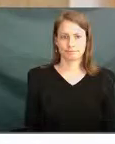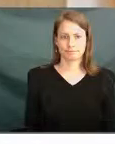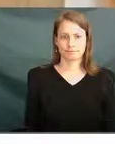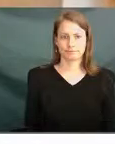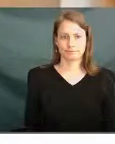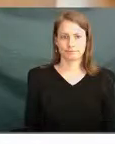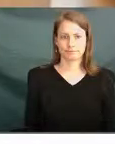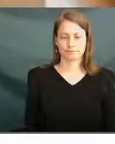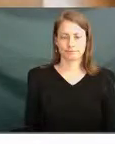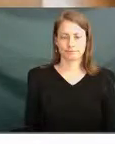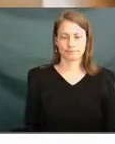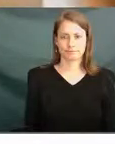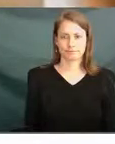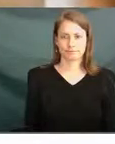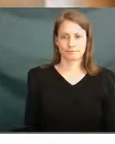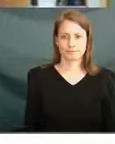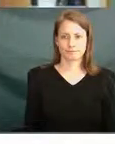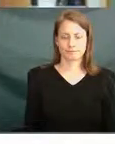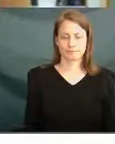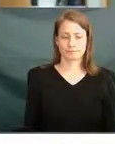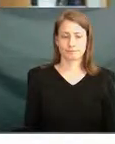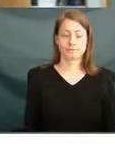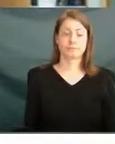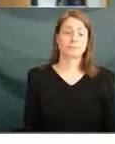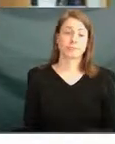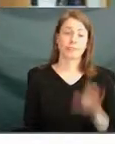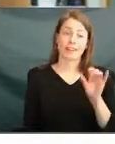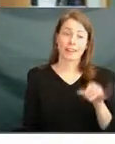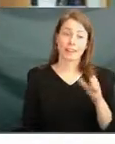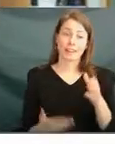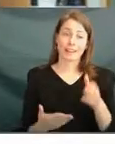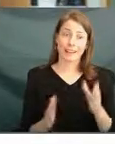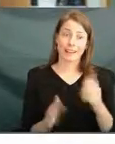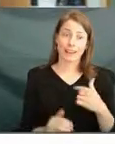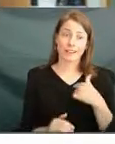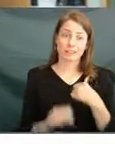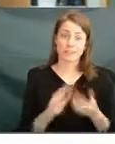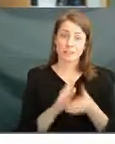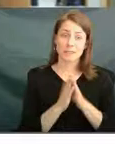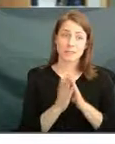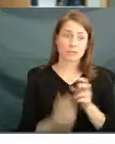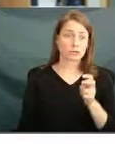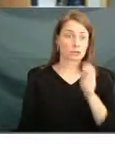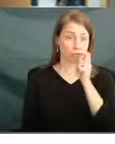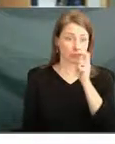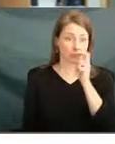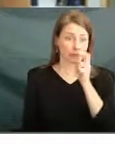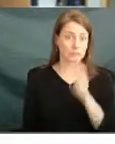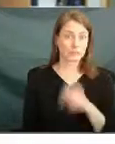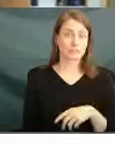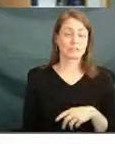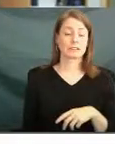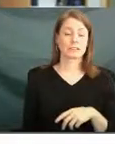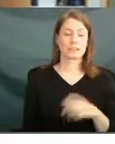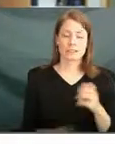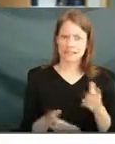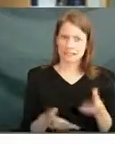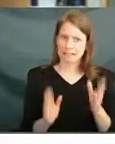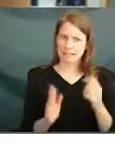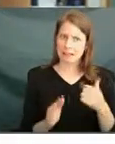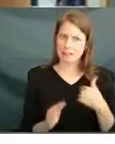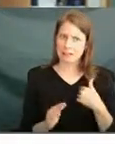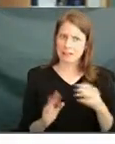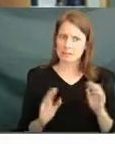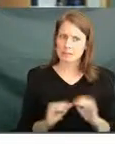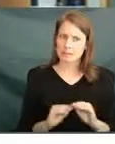It allows me to be strict. It allows me to be very clear as a grown-up, because